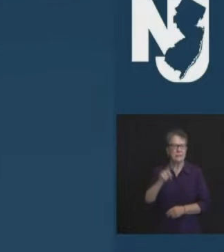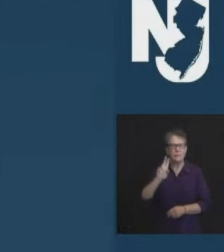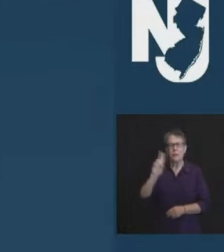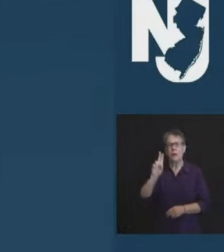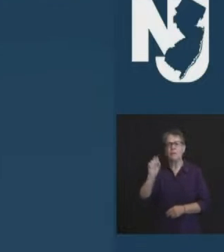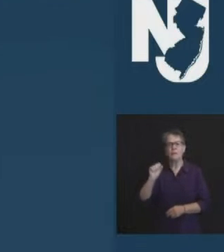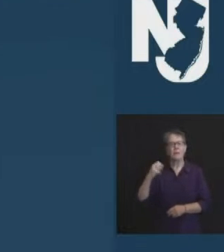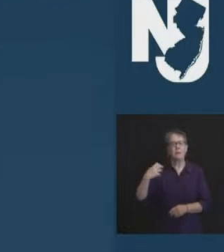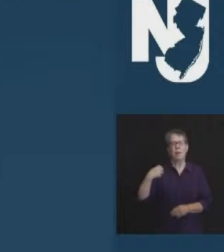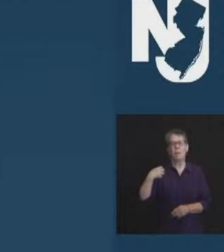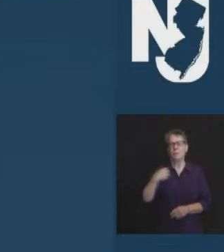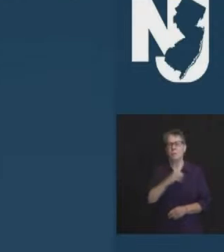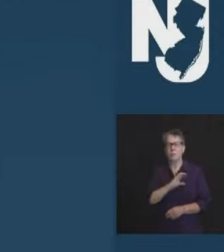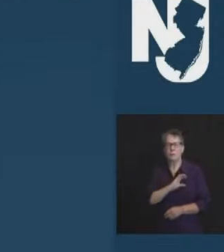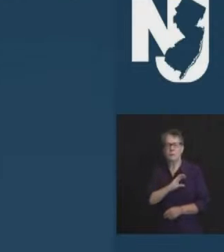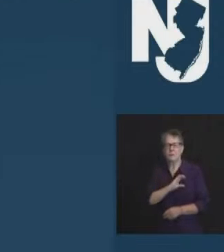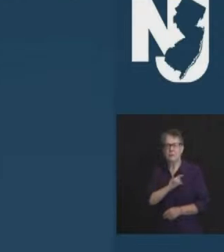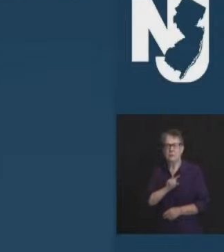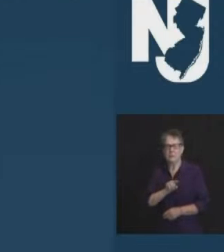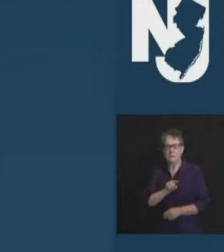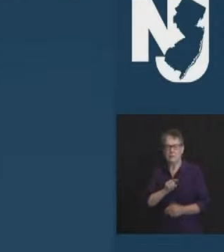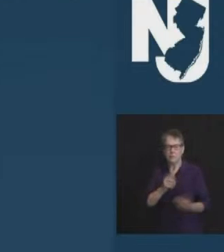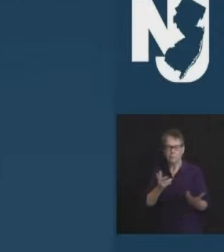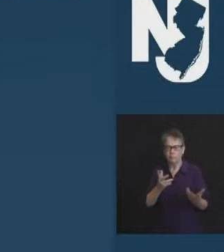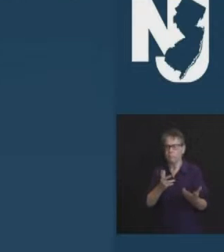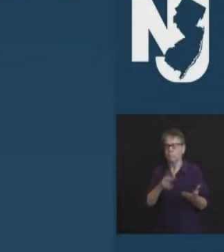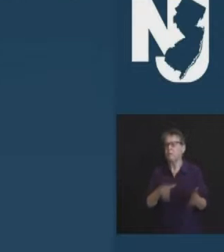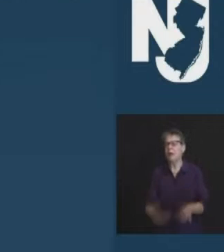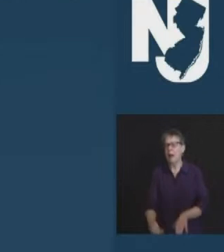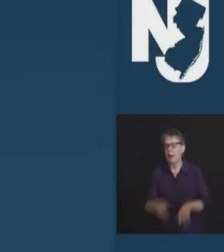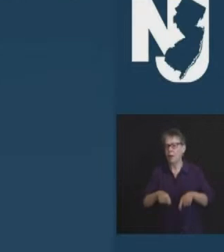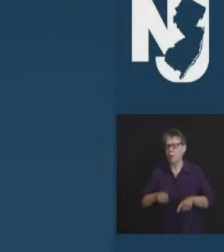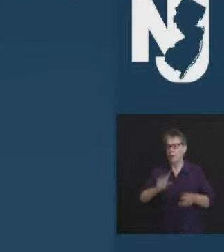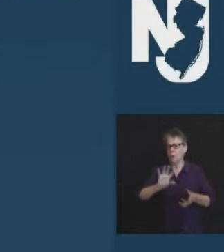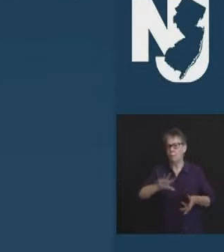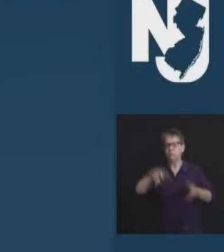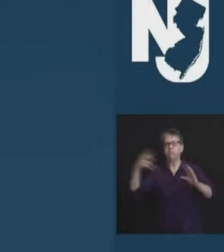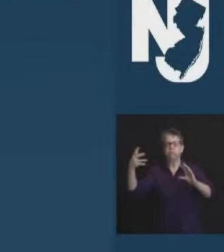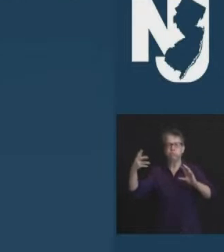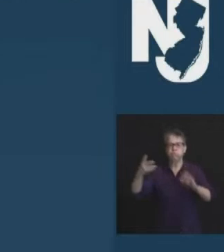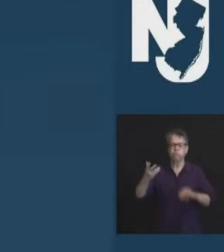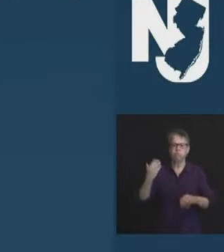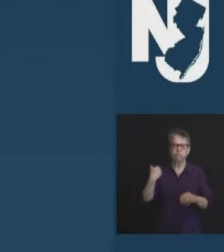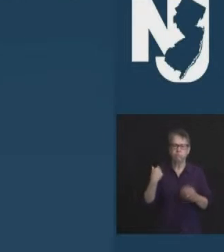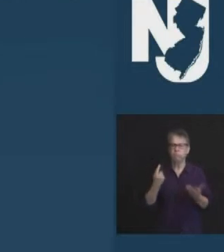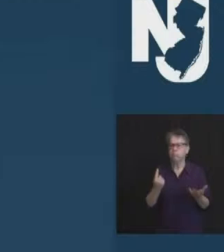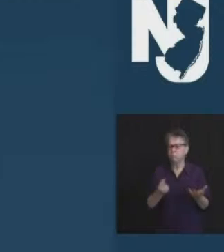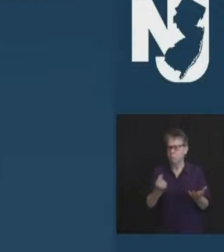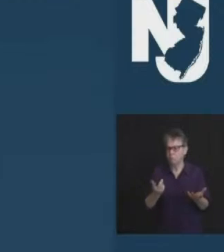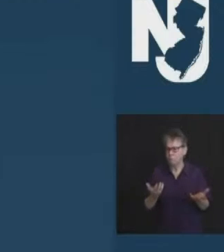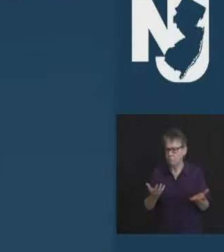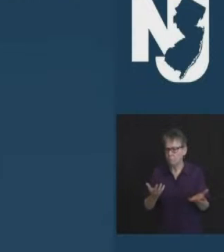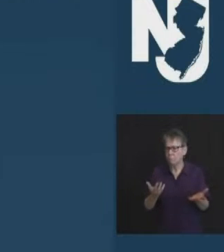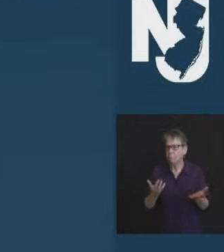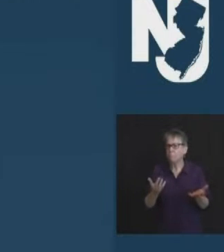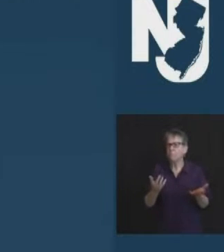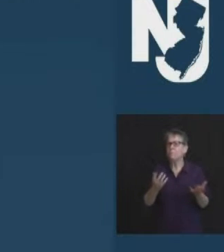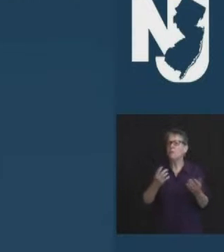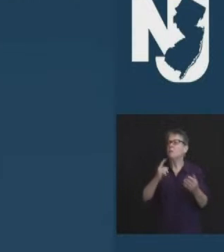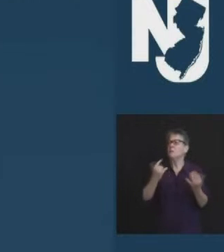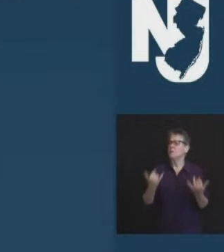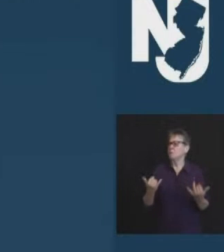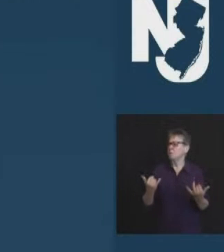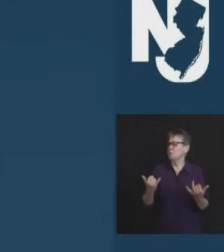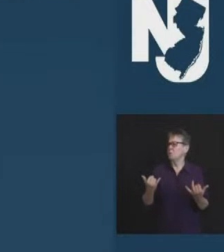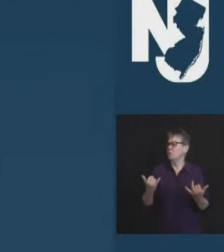We would normally lower the flags for someone lost in service for a day. We have made the decision, I've made the decision